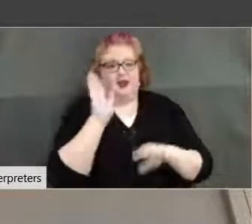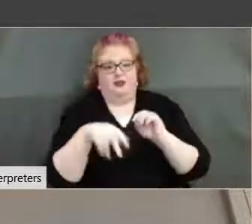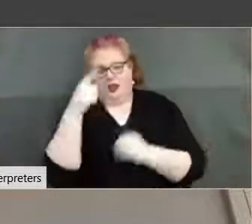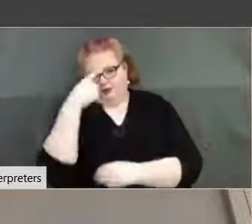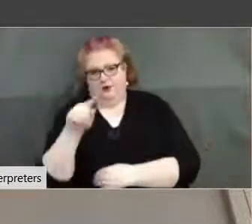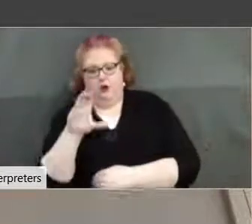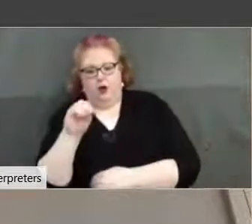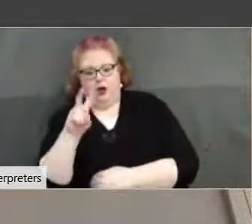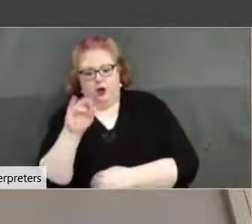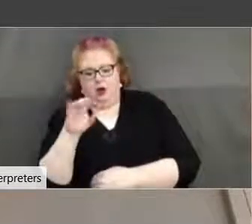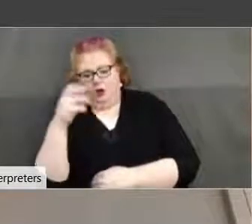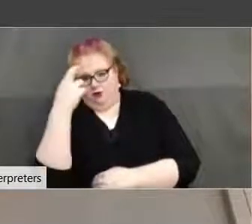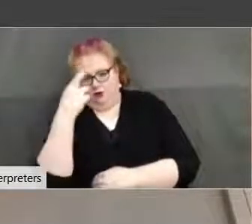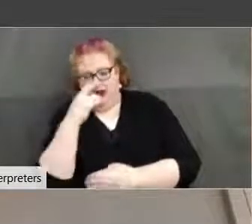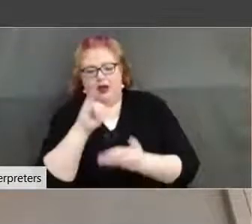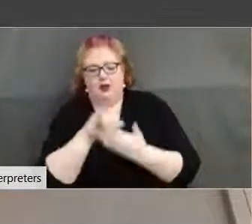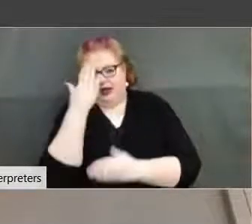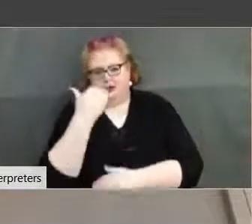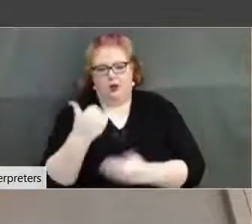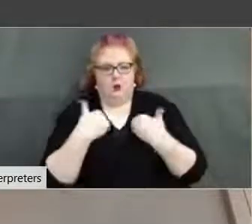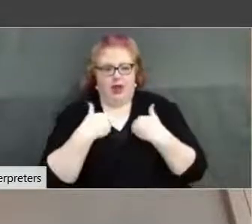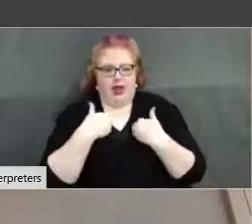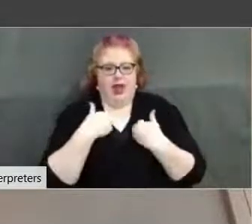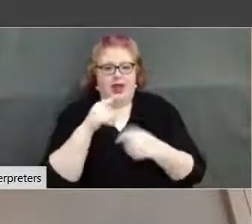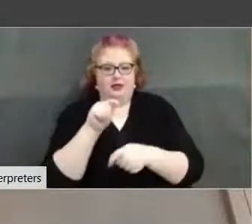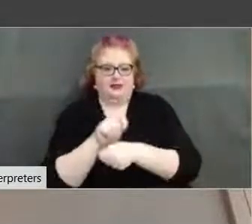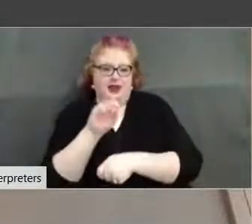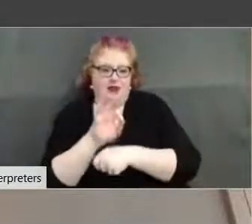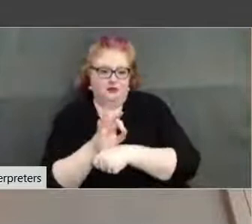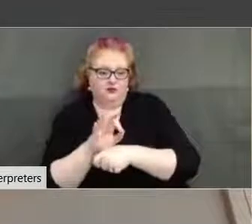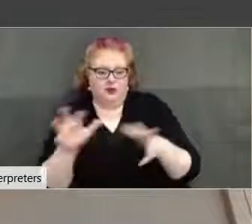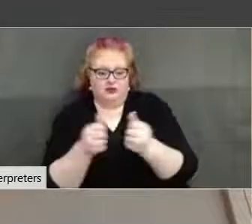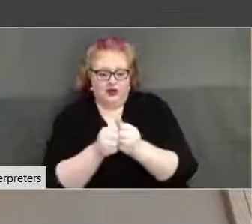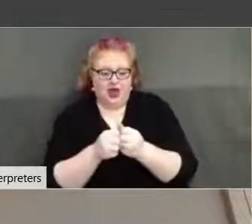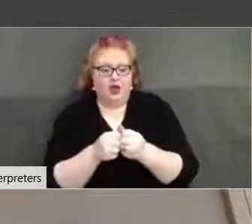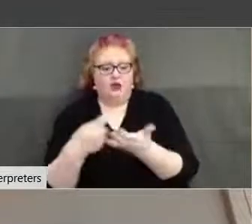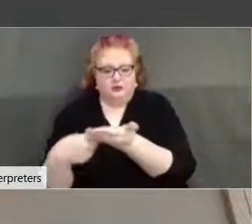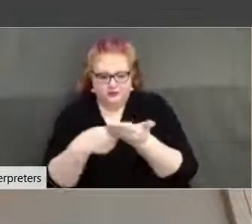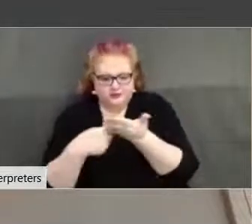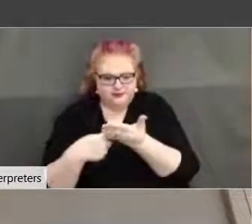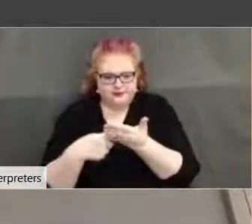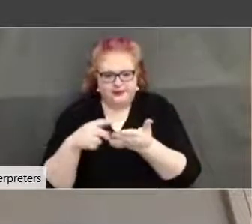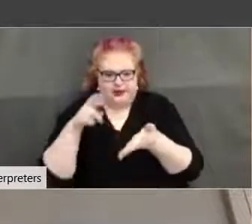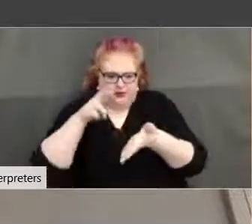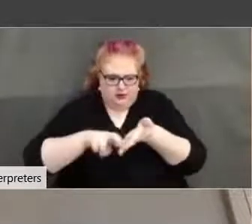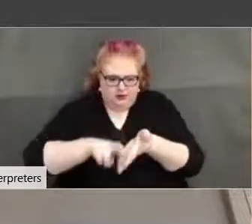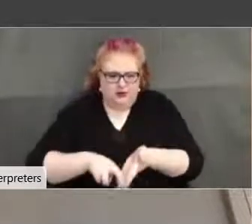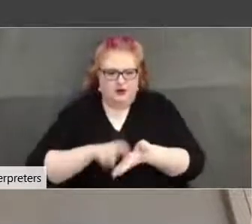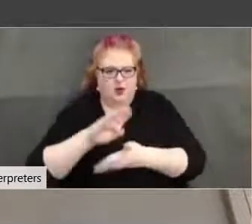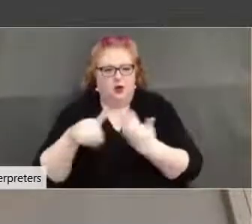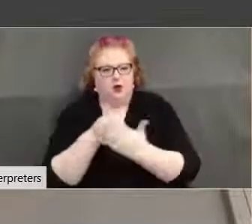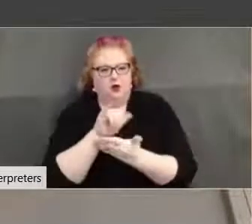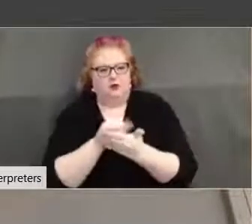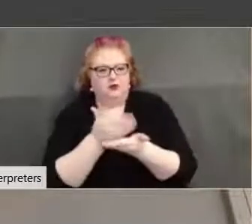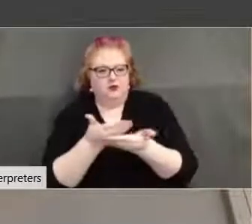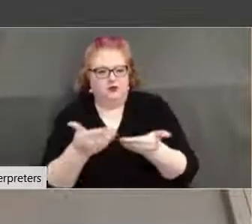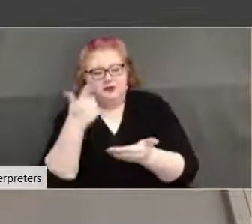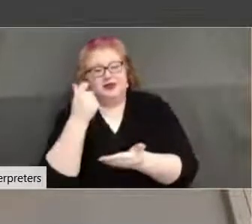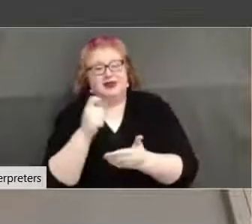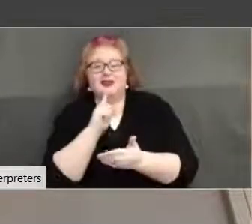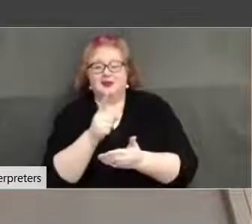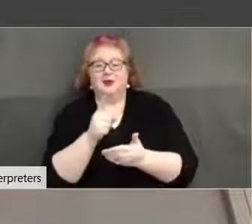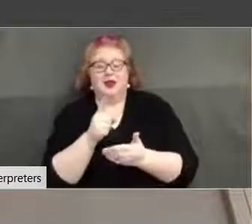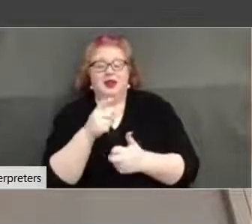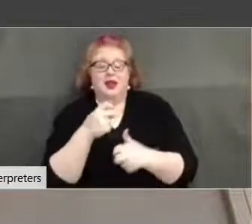task force together and the reason we've tried to do all these things. And it's a real dilemma for us, but I